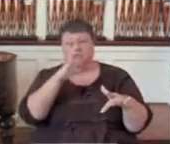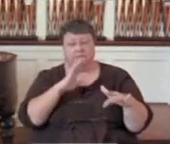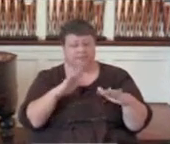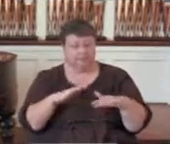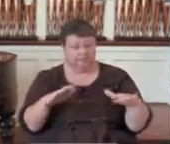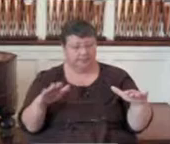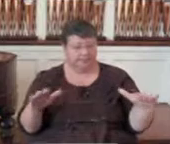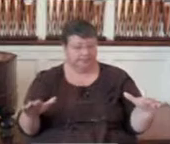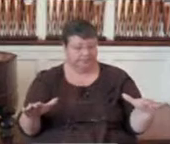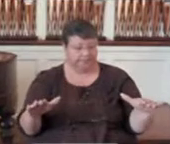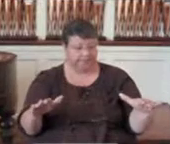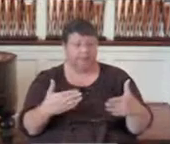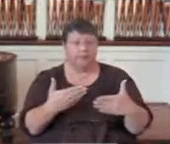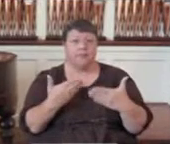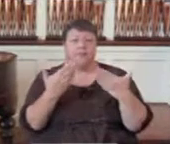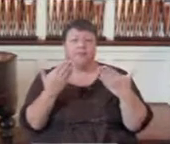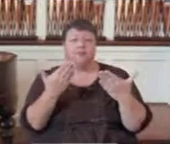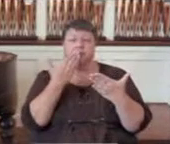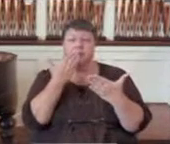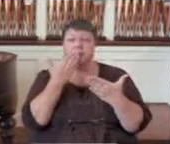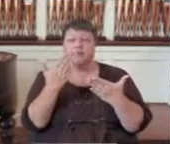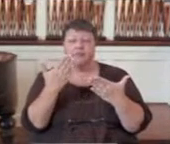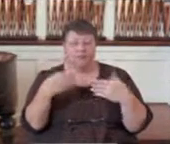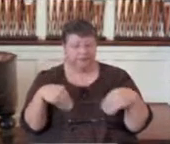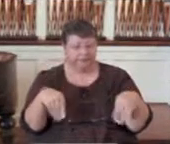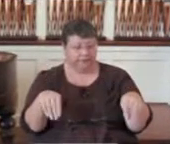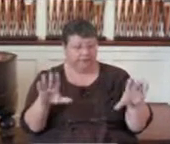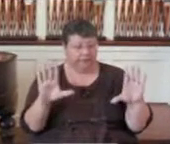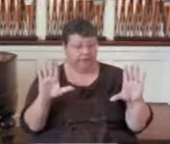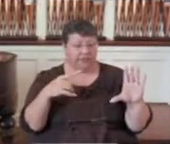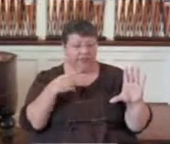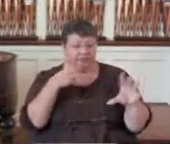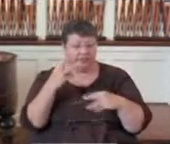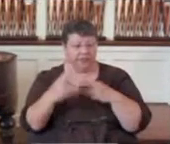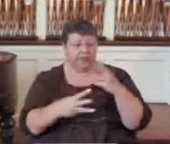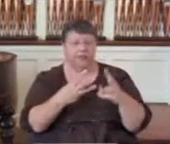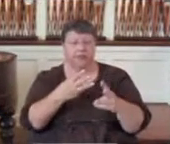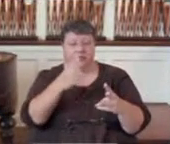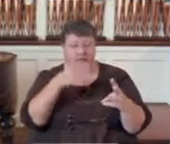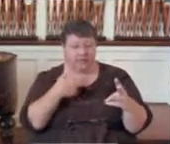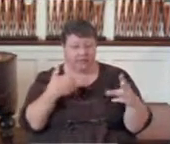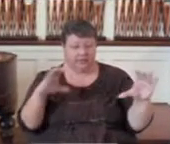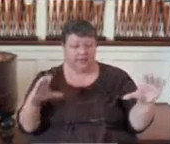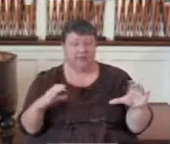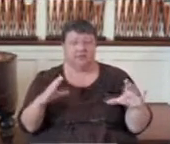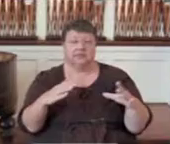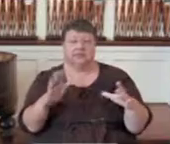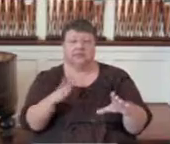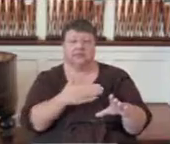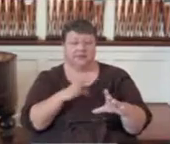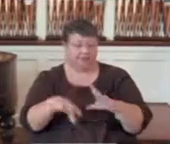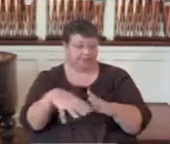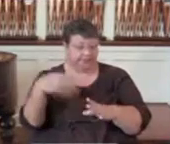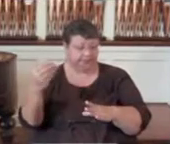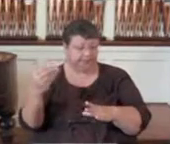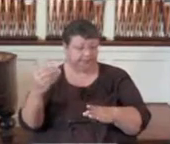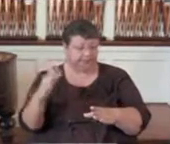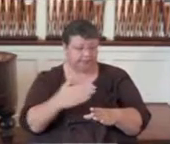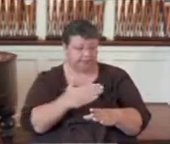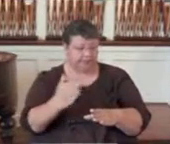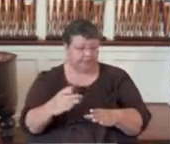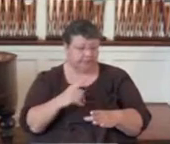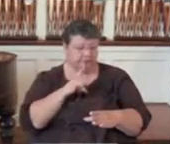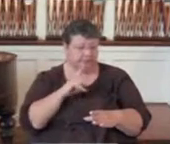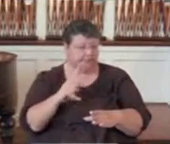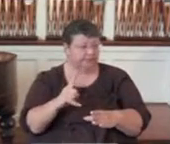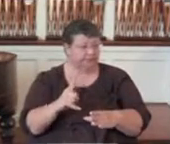God's children. Offer thanksgiving sacrifices. Tell the world what God has done. Sing it out.